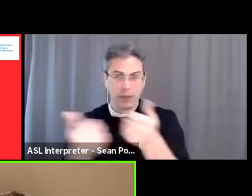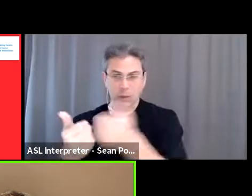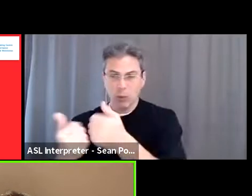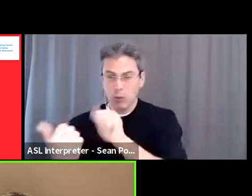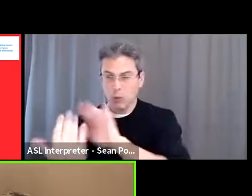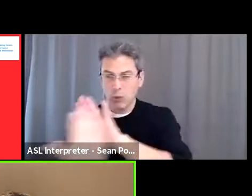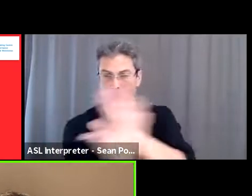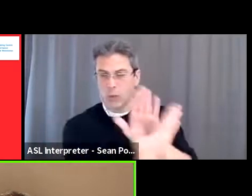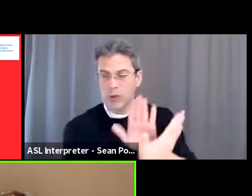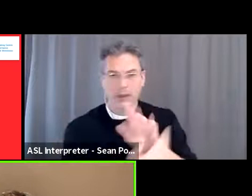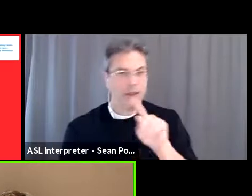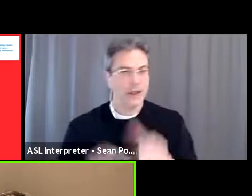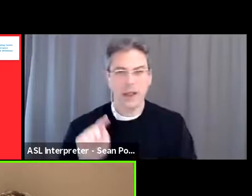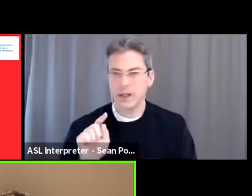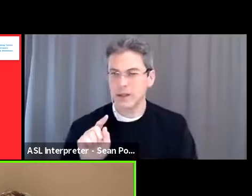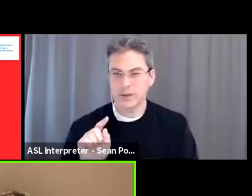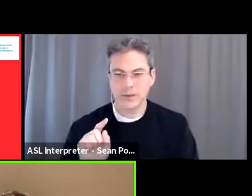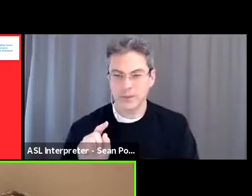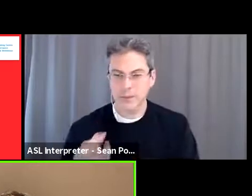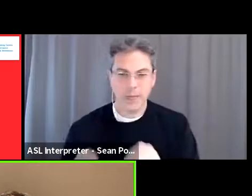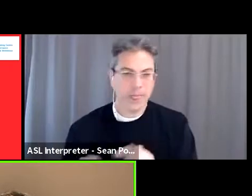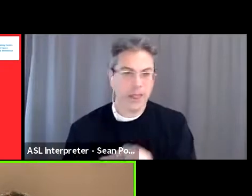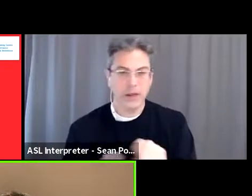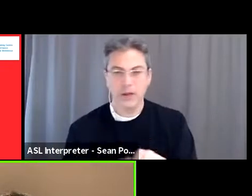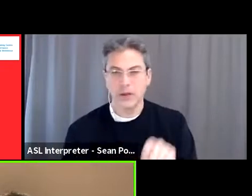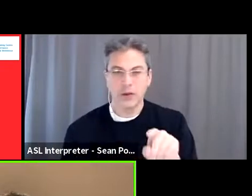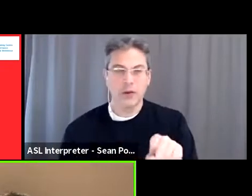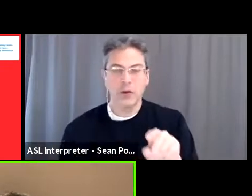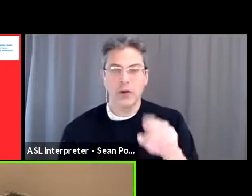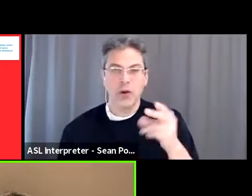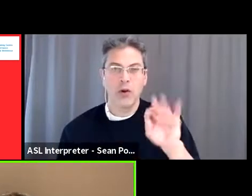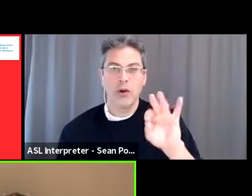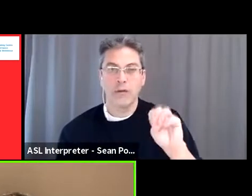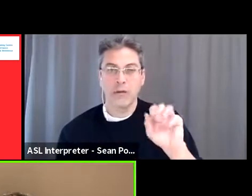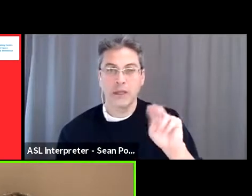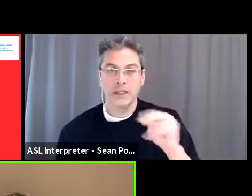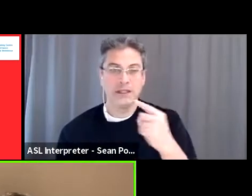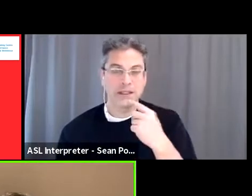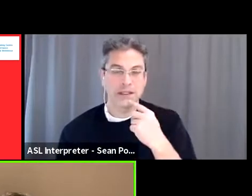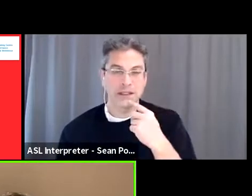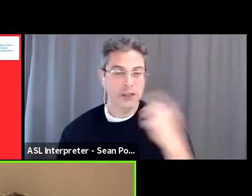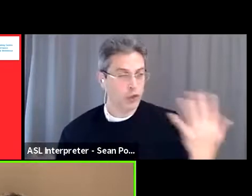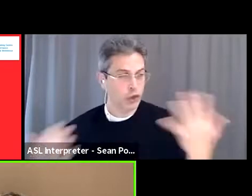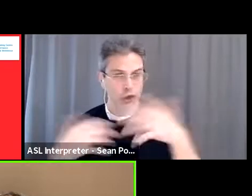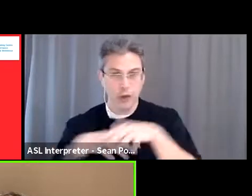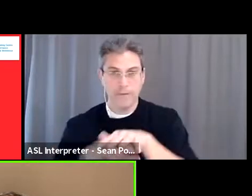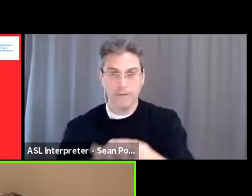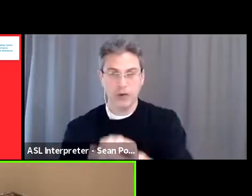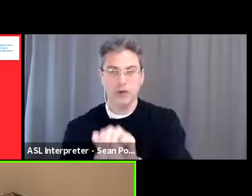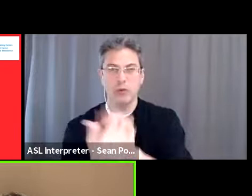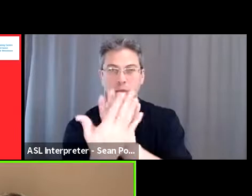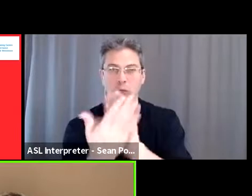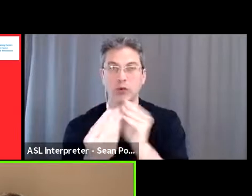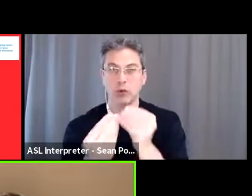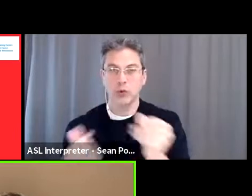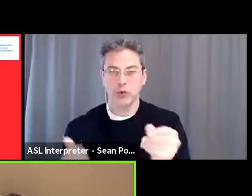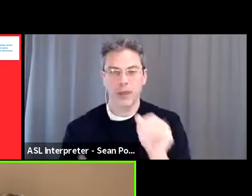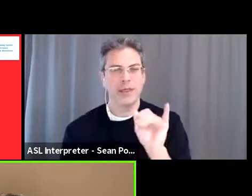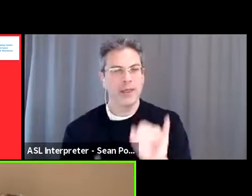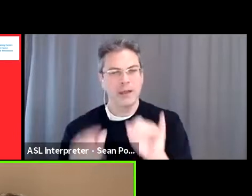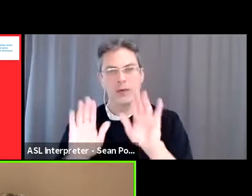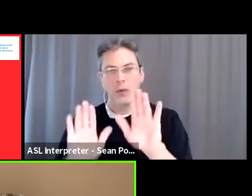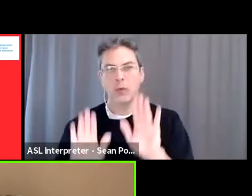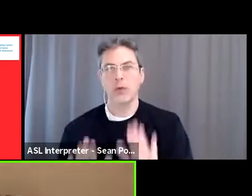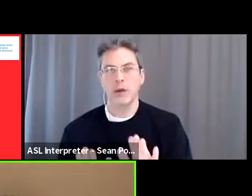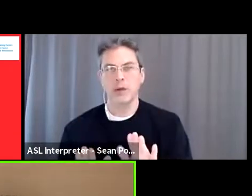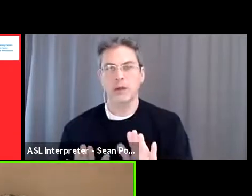convergent challenges, and as Professor Hoffman said, convergent solutions, I think is really terrific. It's much more robust than One Health